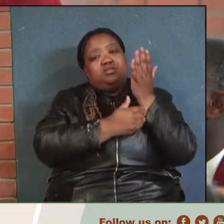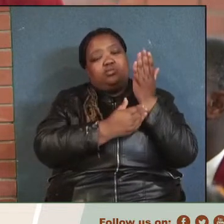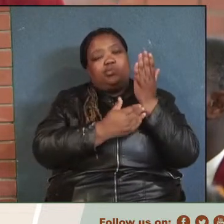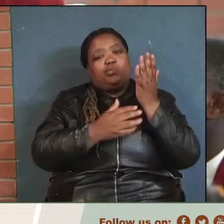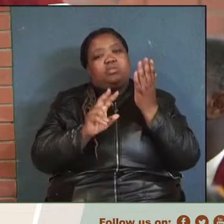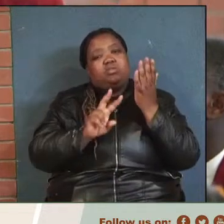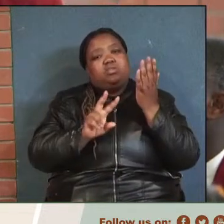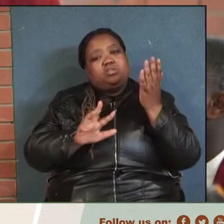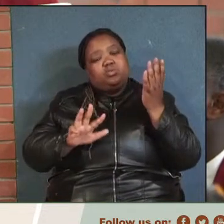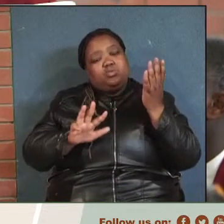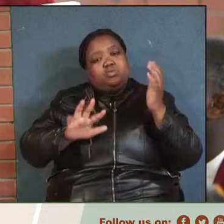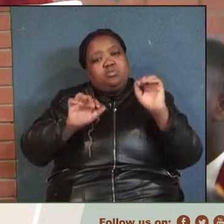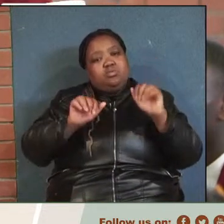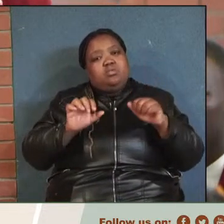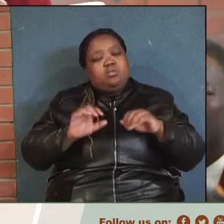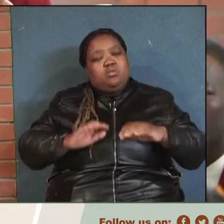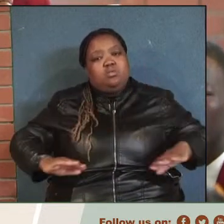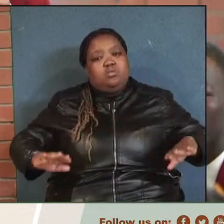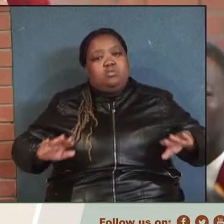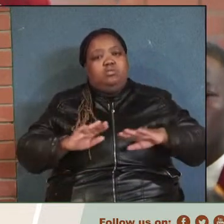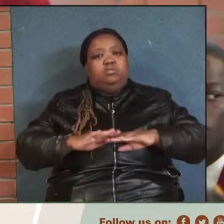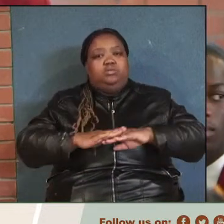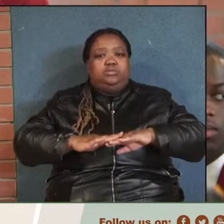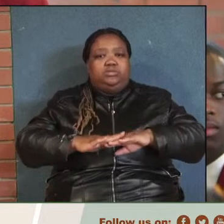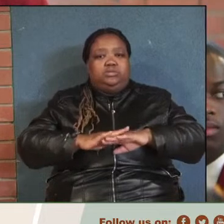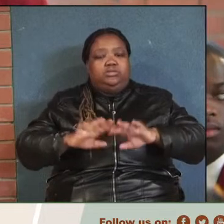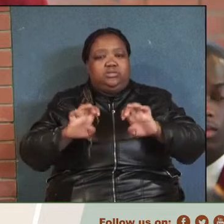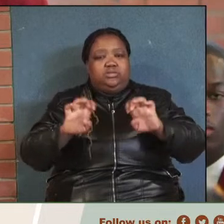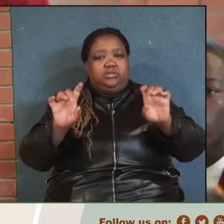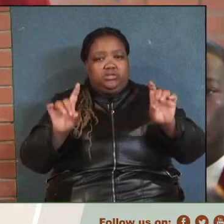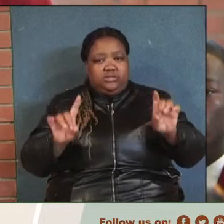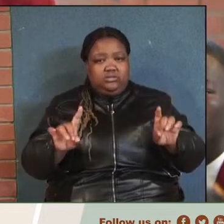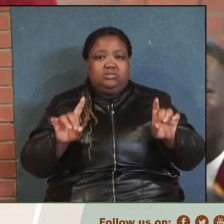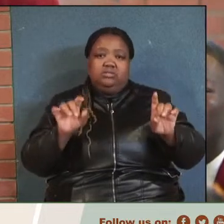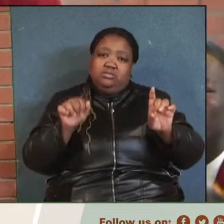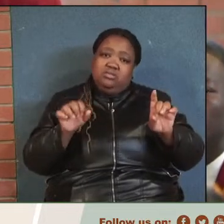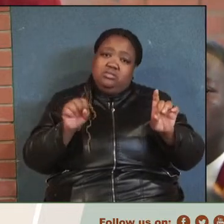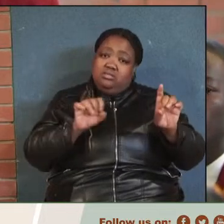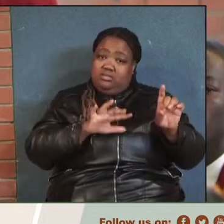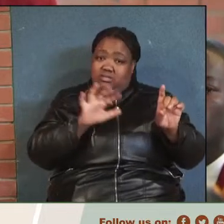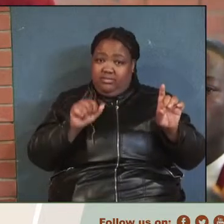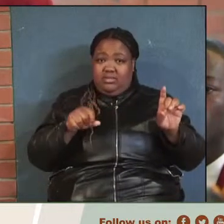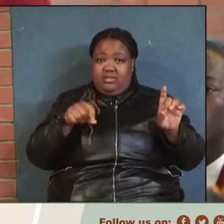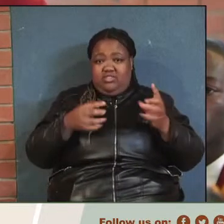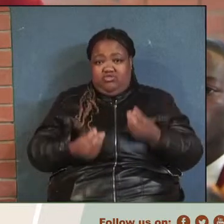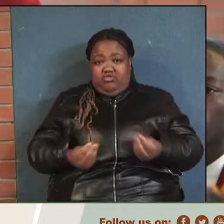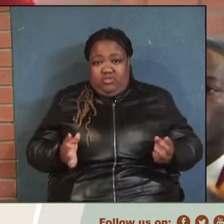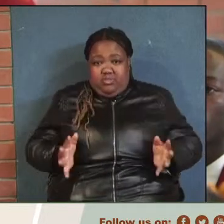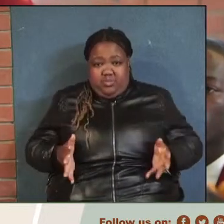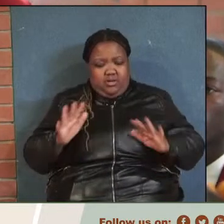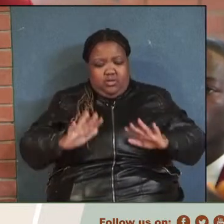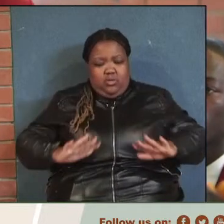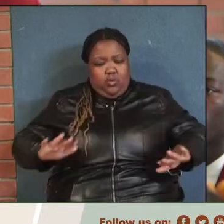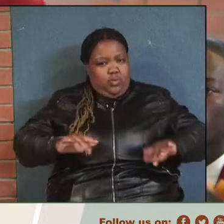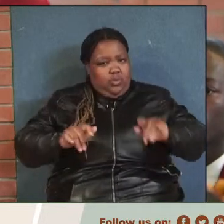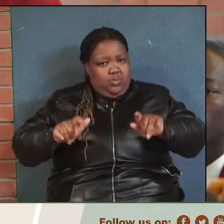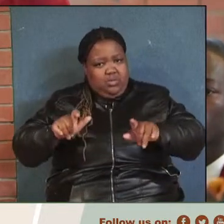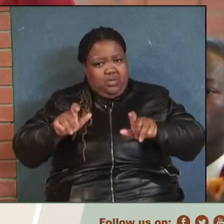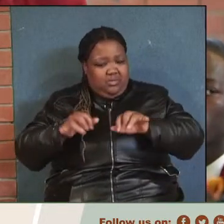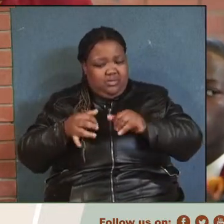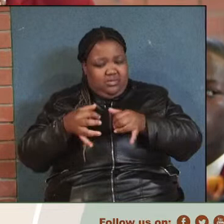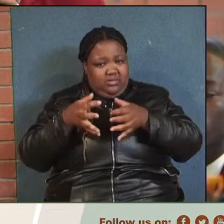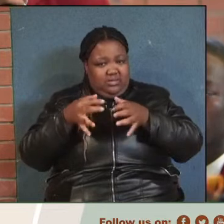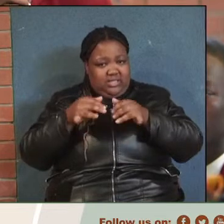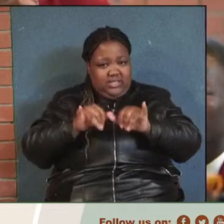that everyone has the right to basic education, which does not only extend to South Africans, but to all who lives in it. The preamble says itself